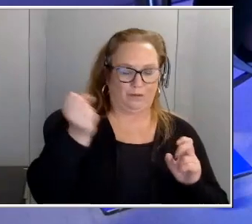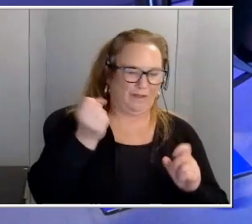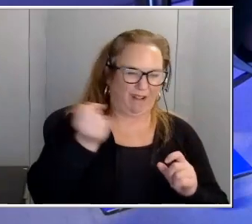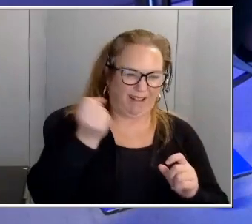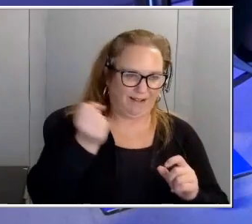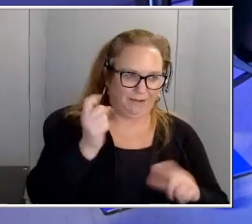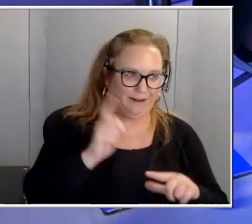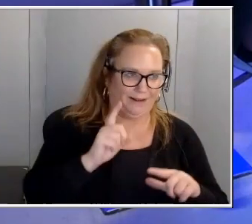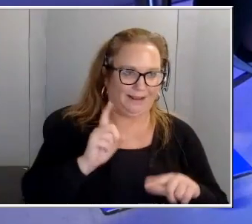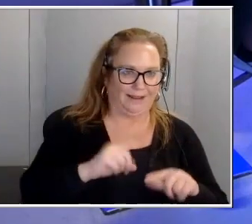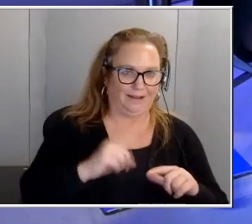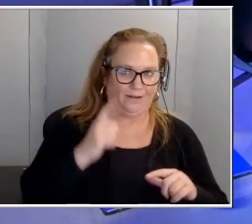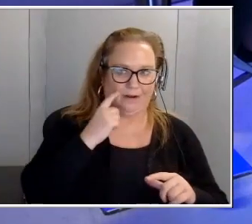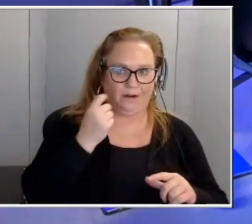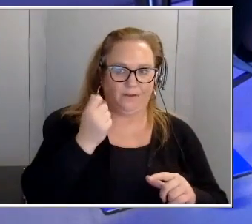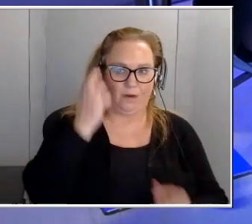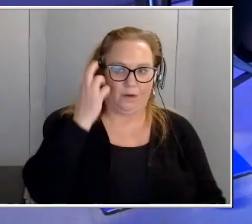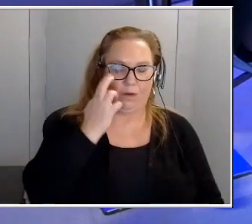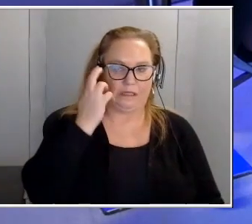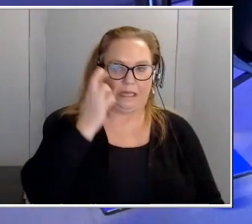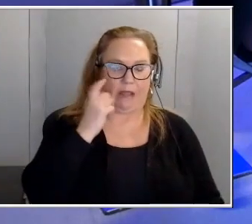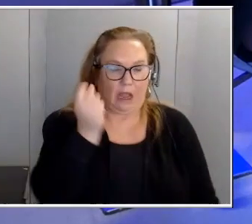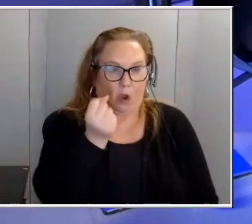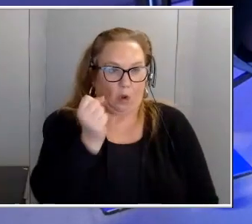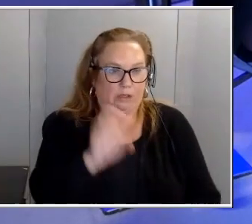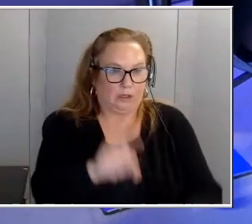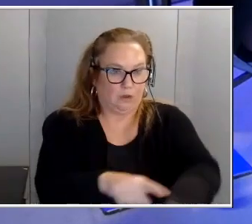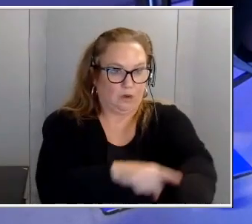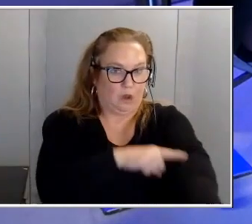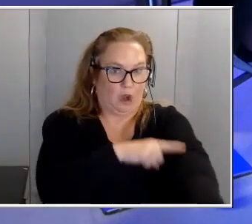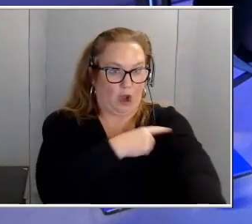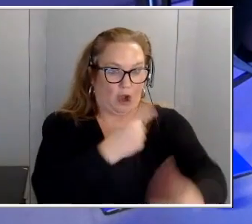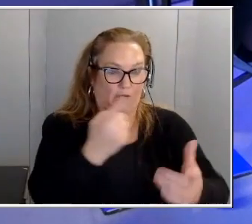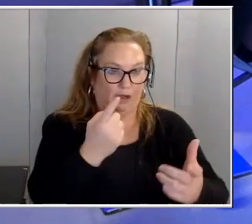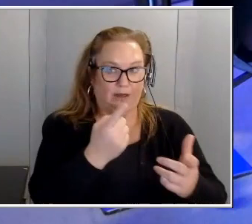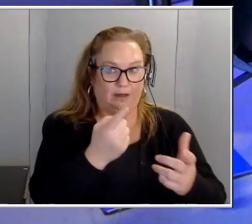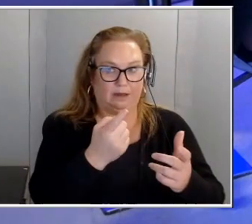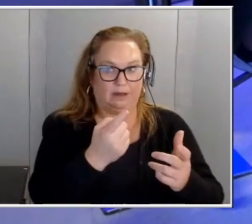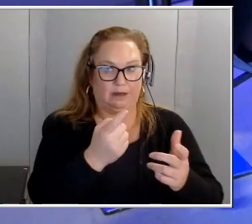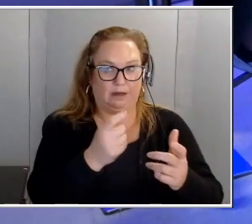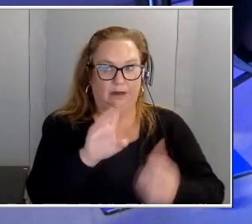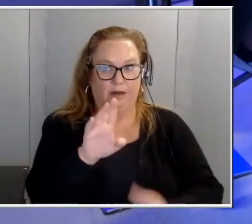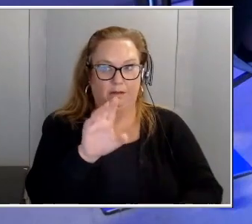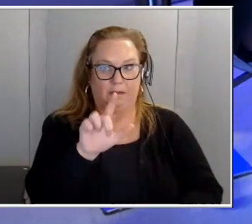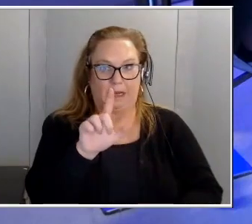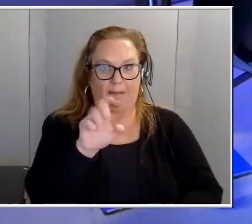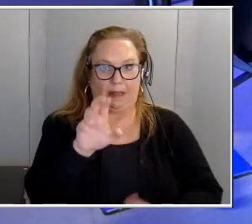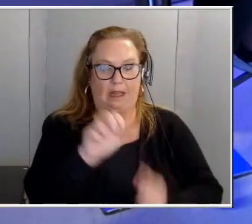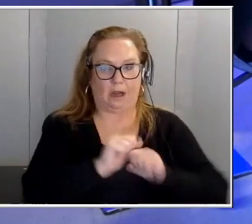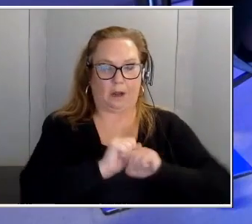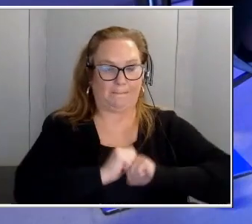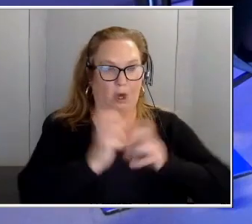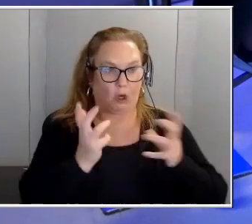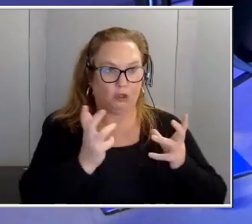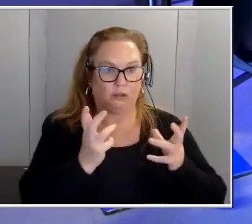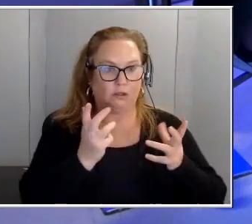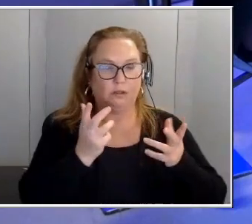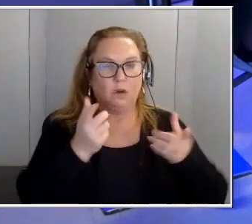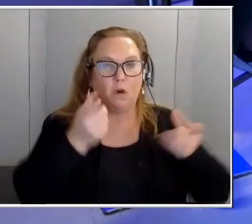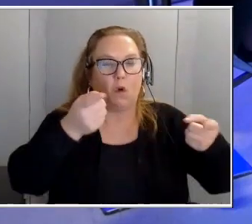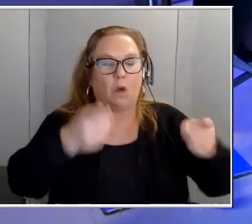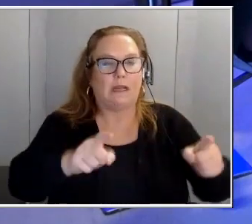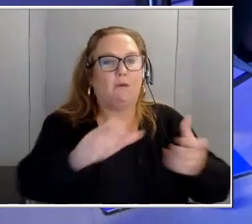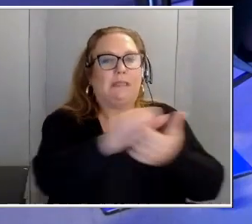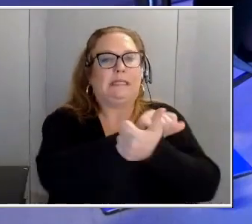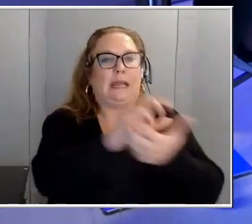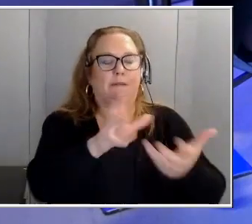for all sorts of reasons. If I hold it too long, he's asking, could my bladder burst? But what can that what damage? We